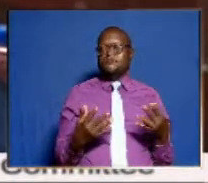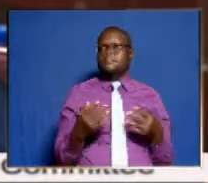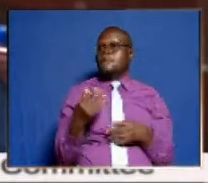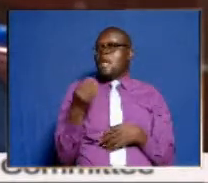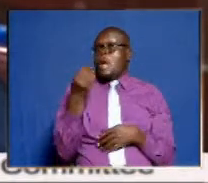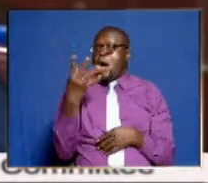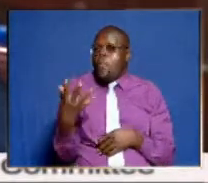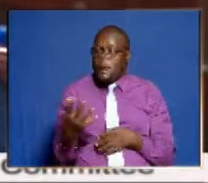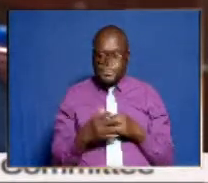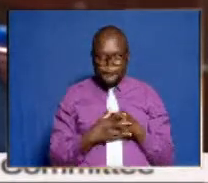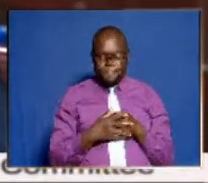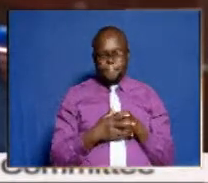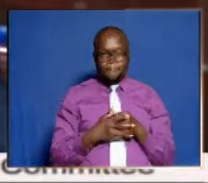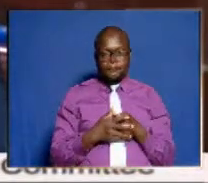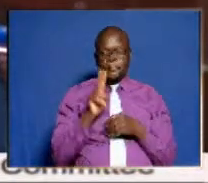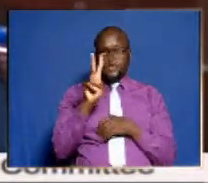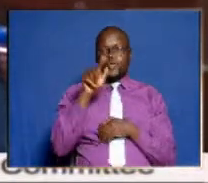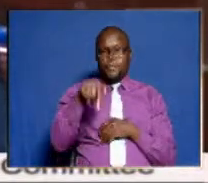shilling